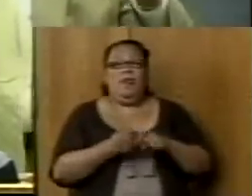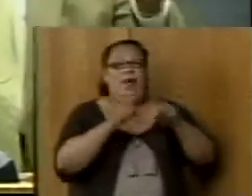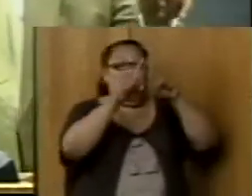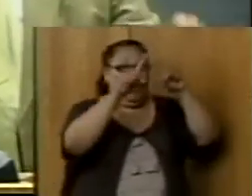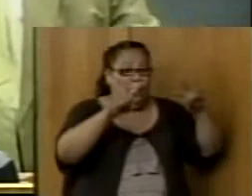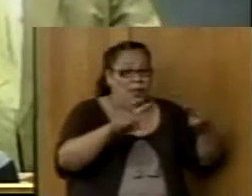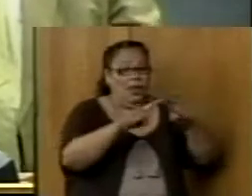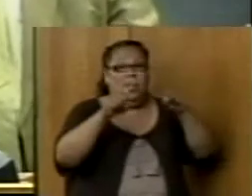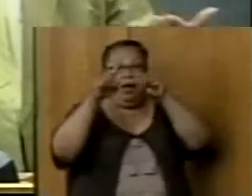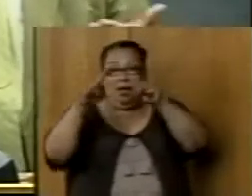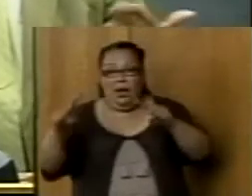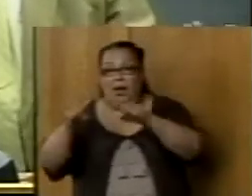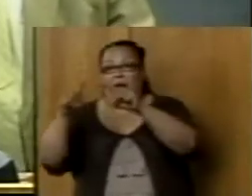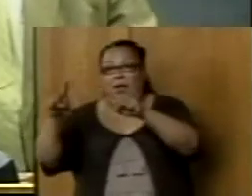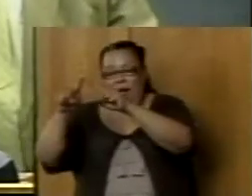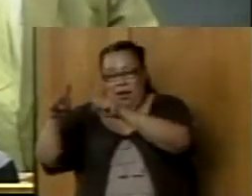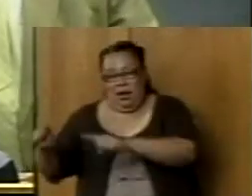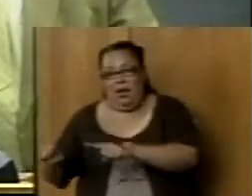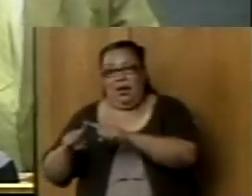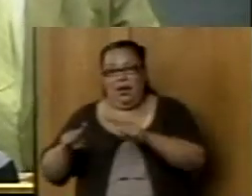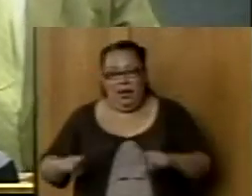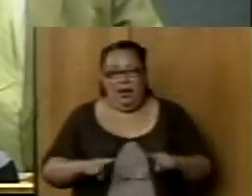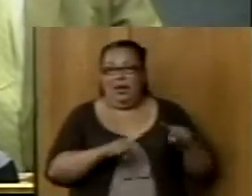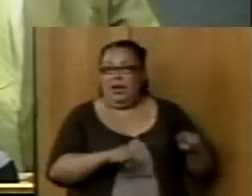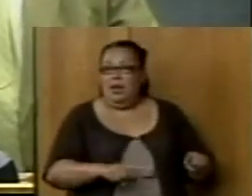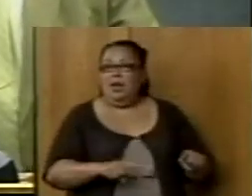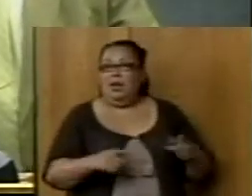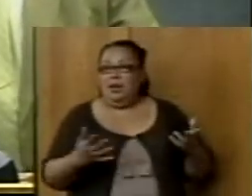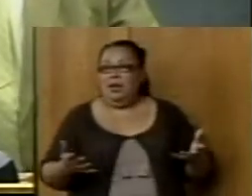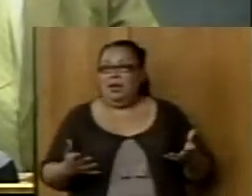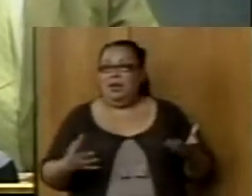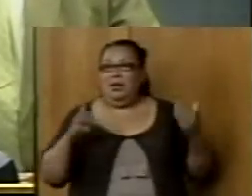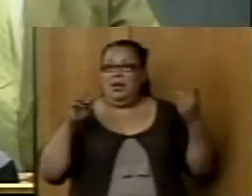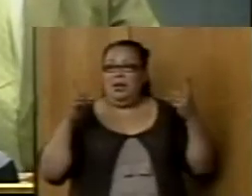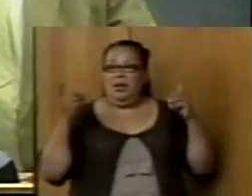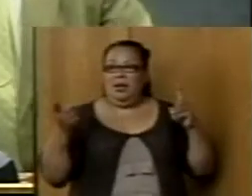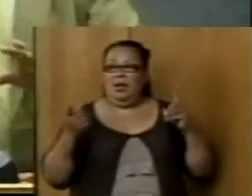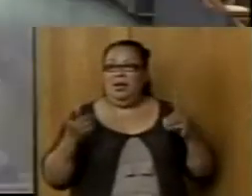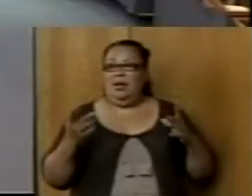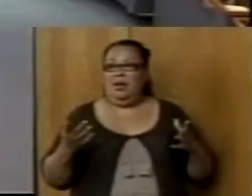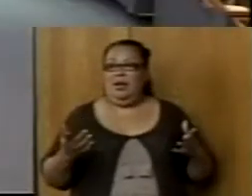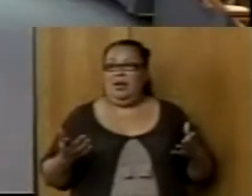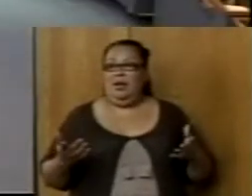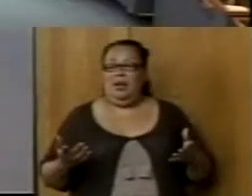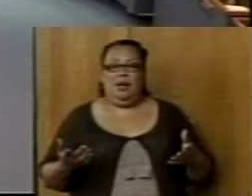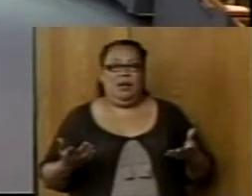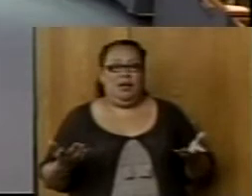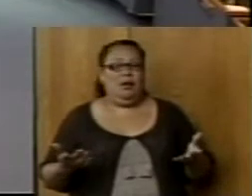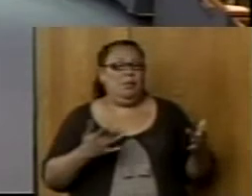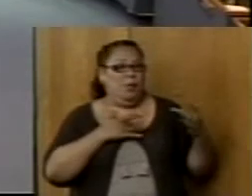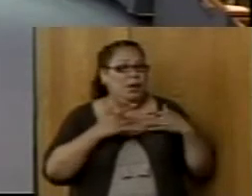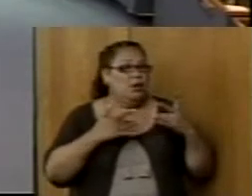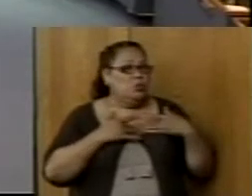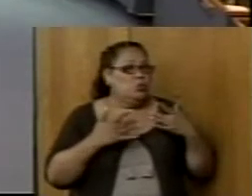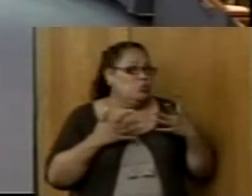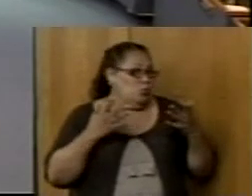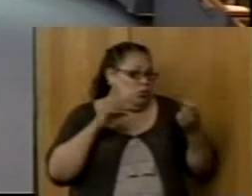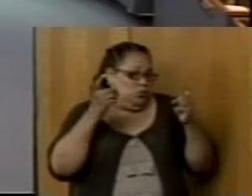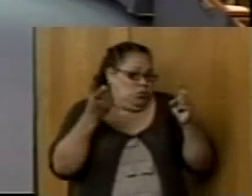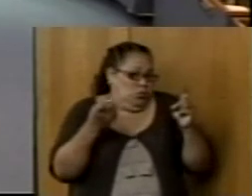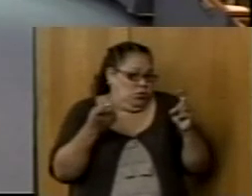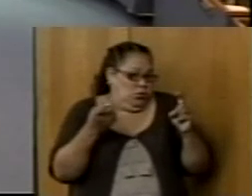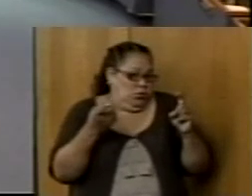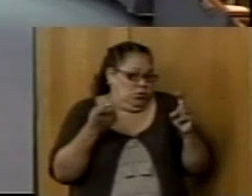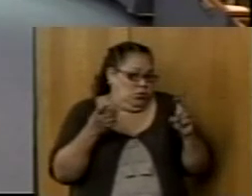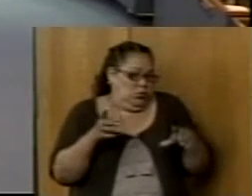of little pyramids, much like, in fact, exactly what the district model is. But why are you changing something that's not broken? That's my concern. And I can see